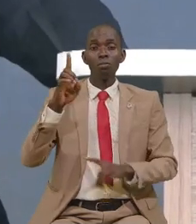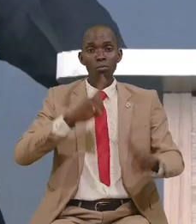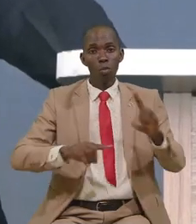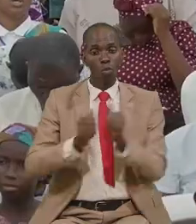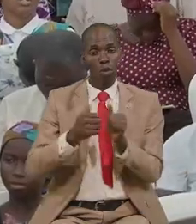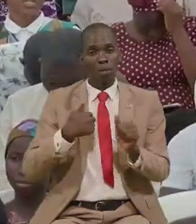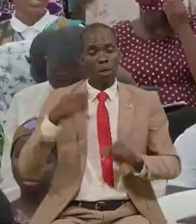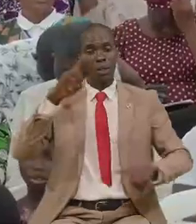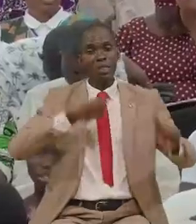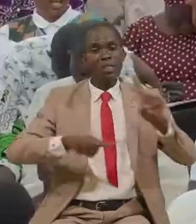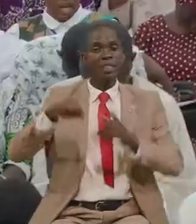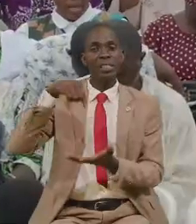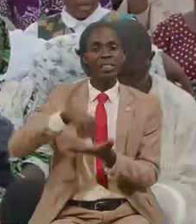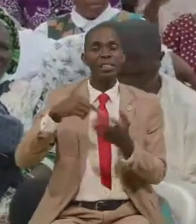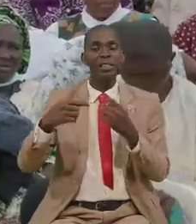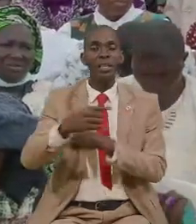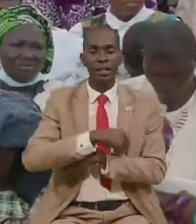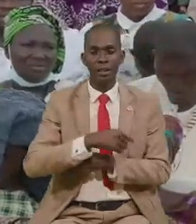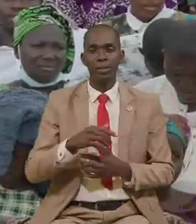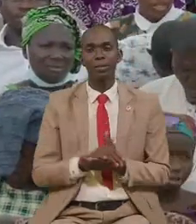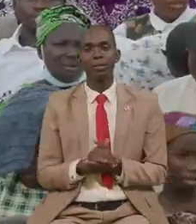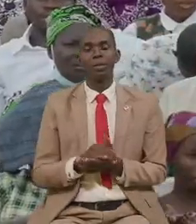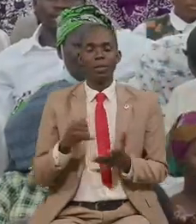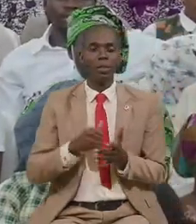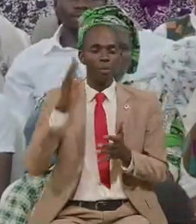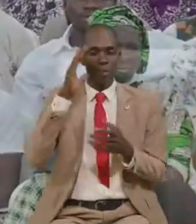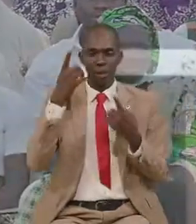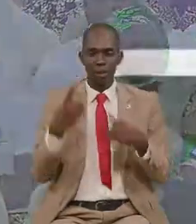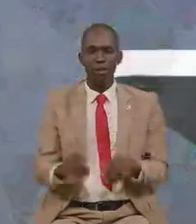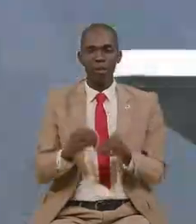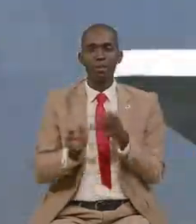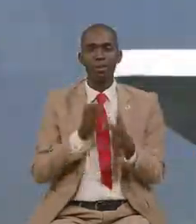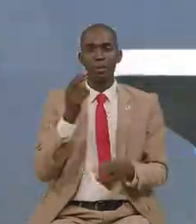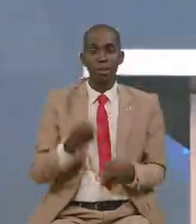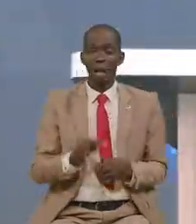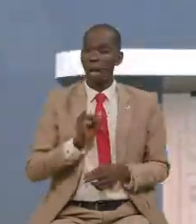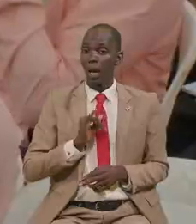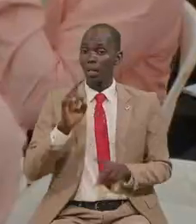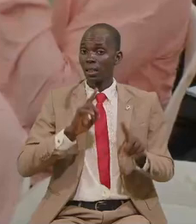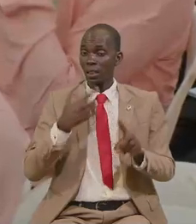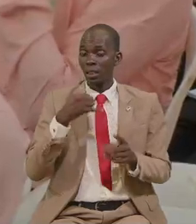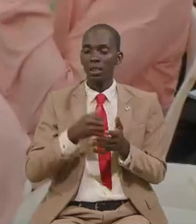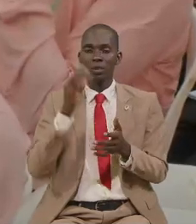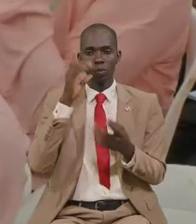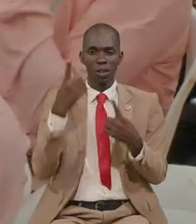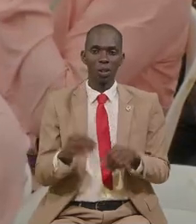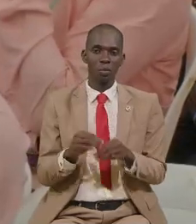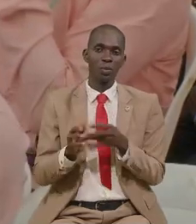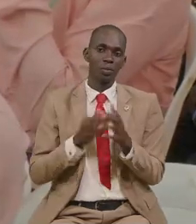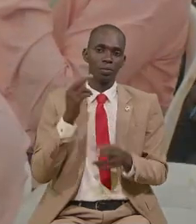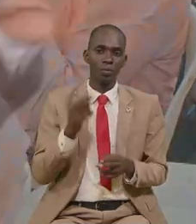this day. Yes. It will happen. Yes. I said it will happen. He said, this